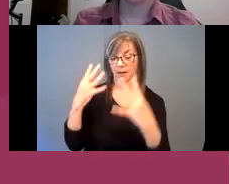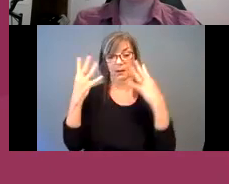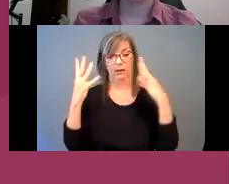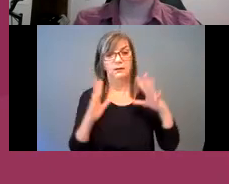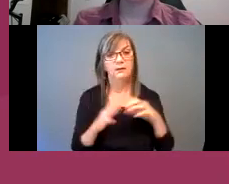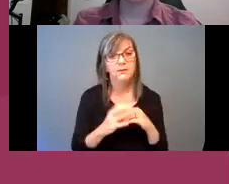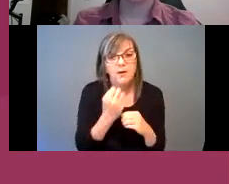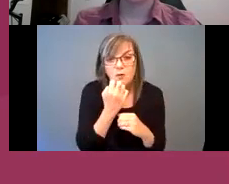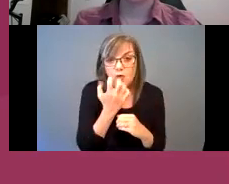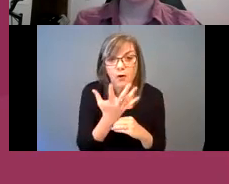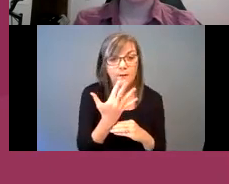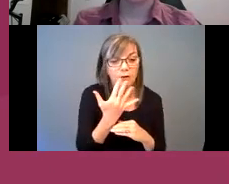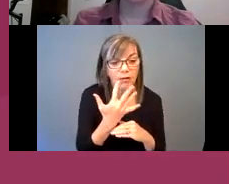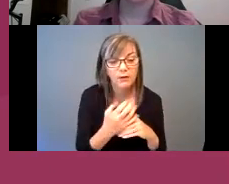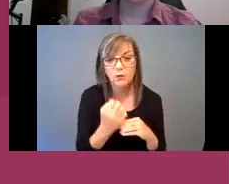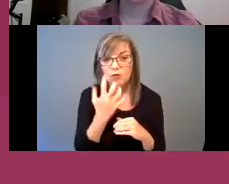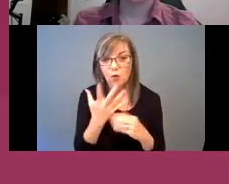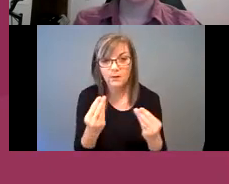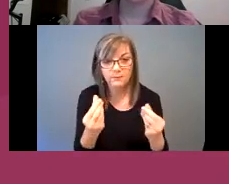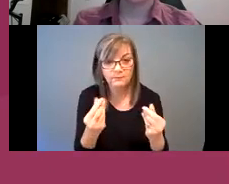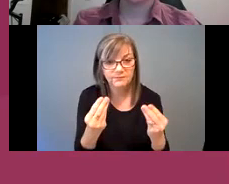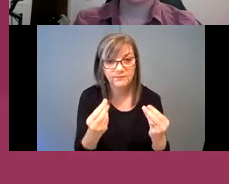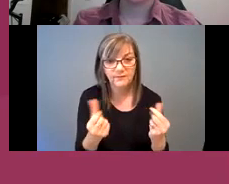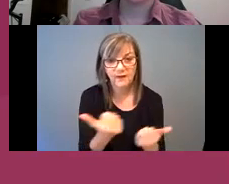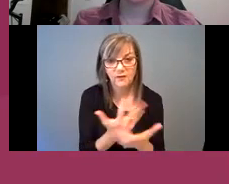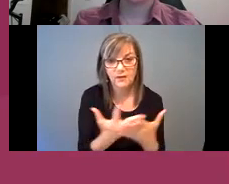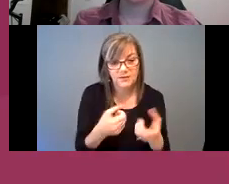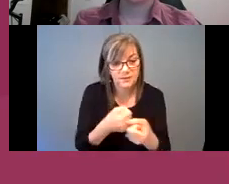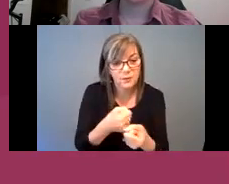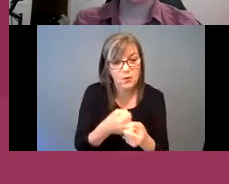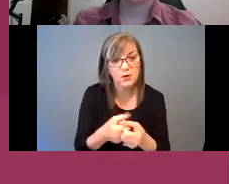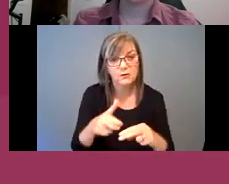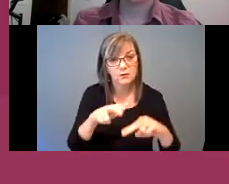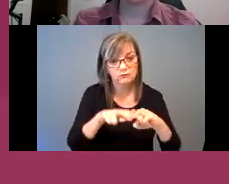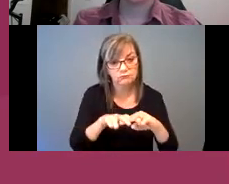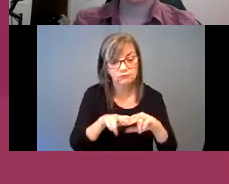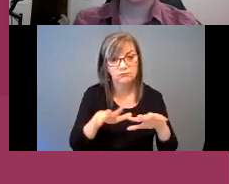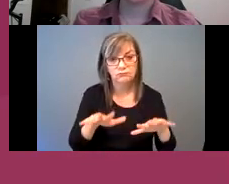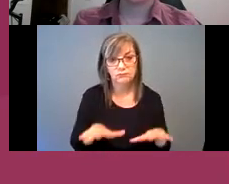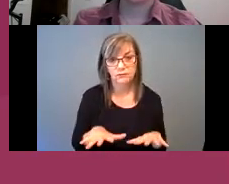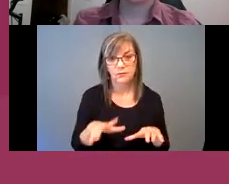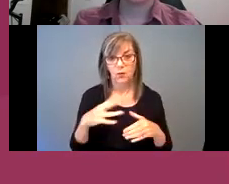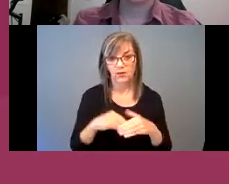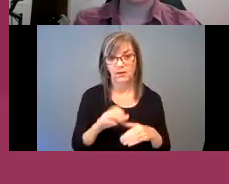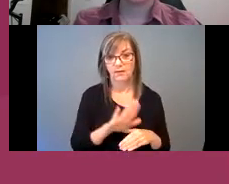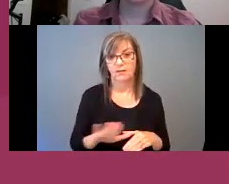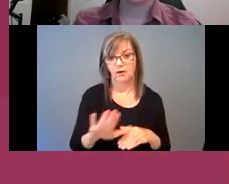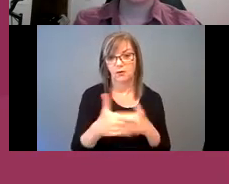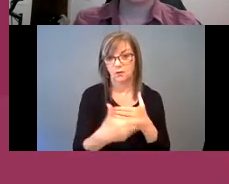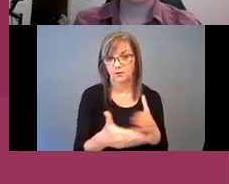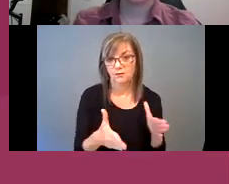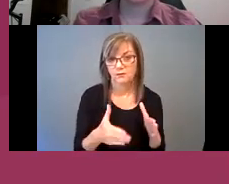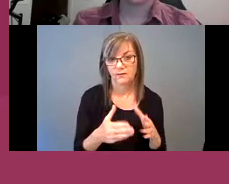warm textures, supportive things for them to be able to utilize in the physical space.